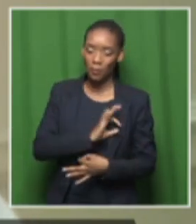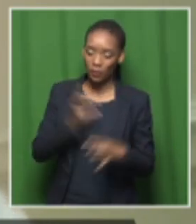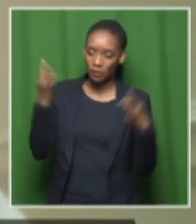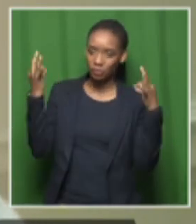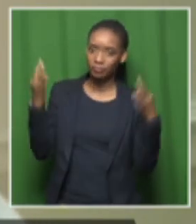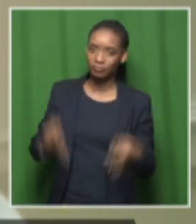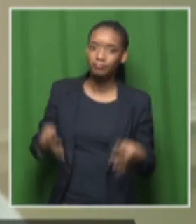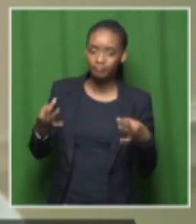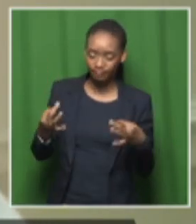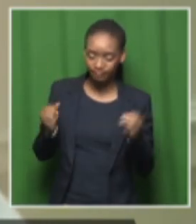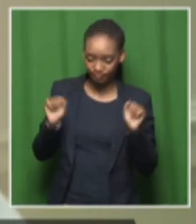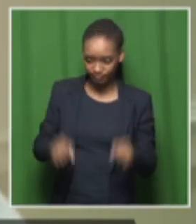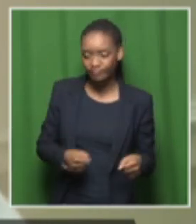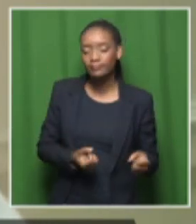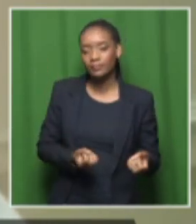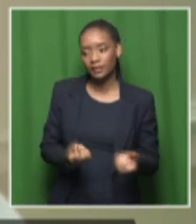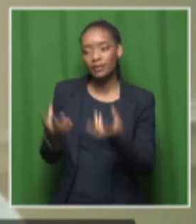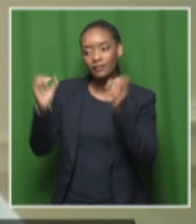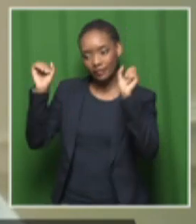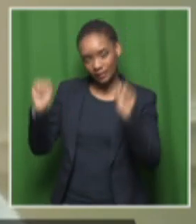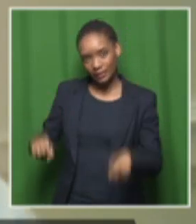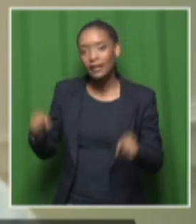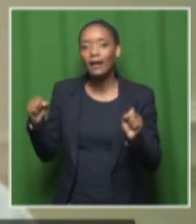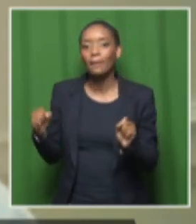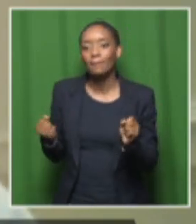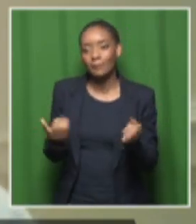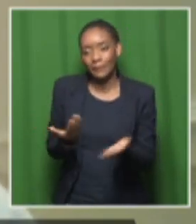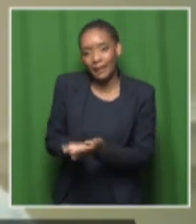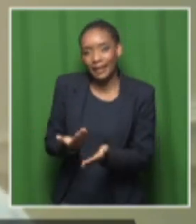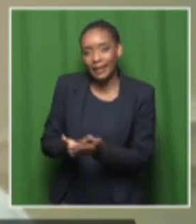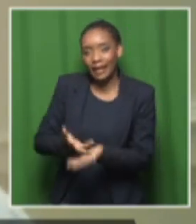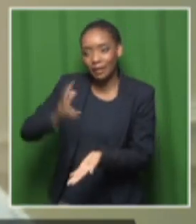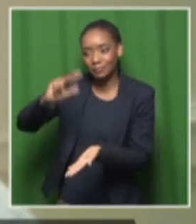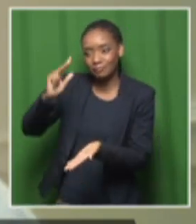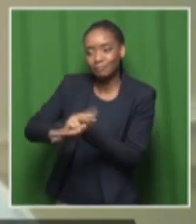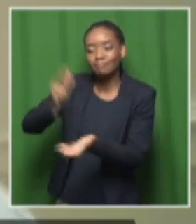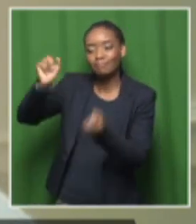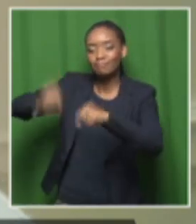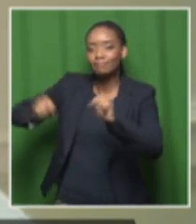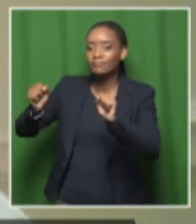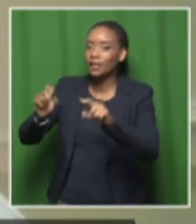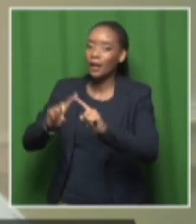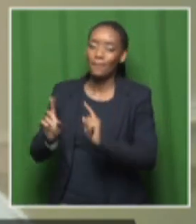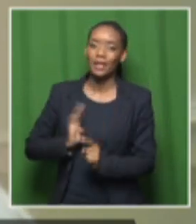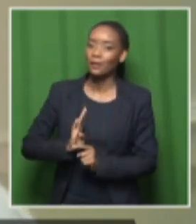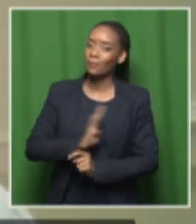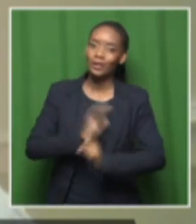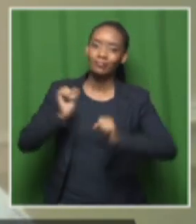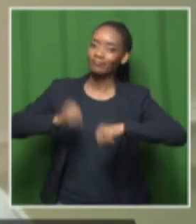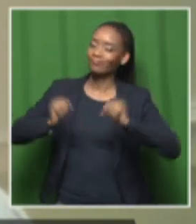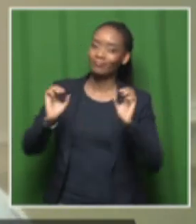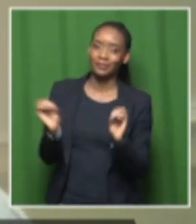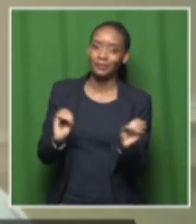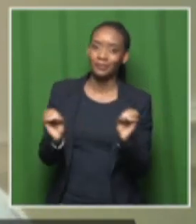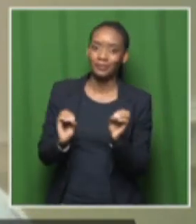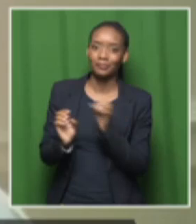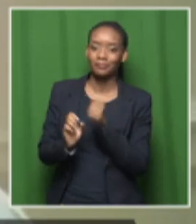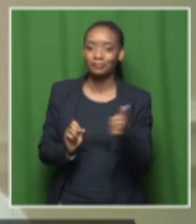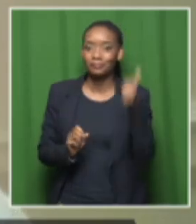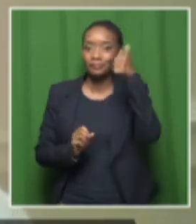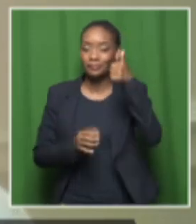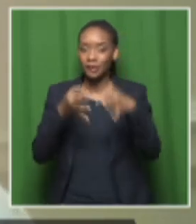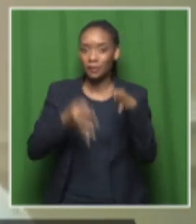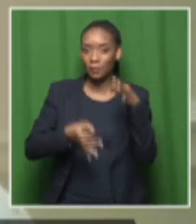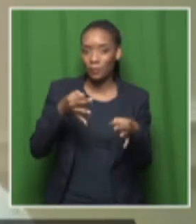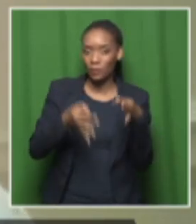appropriate mandate. That is not anywhere to be found. So the political head, which is the minister, we have also